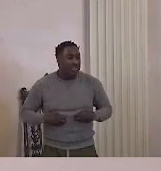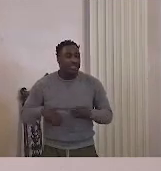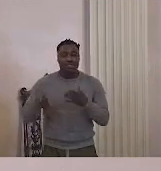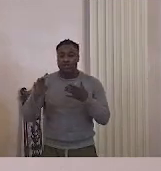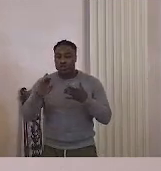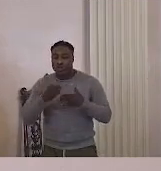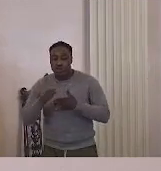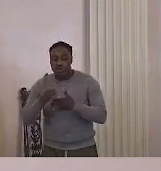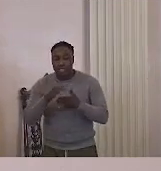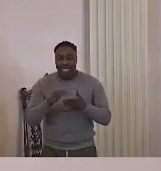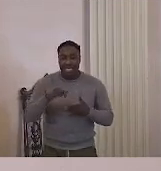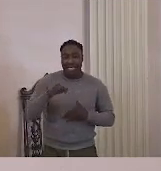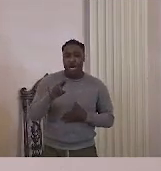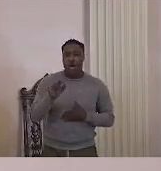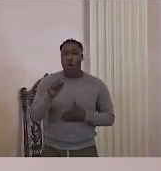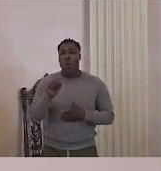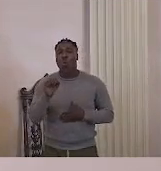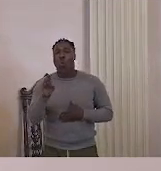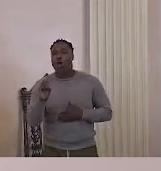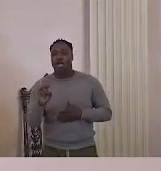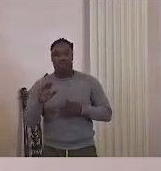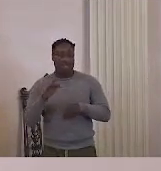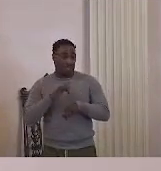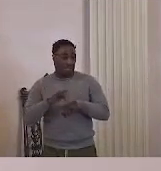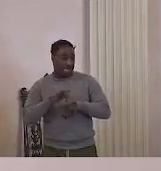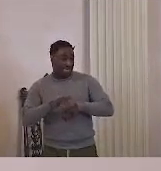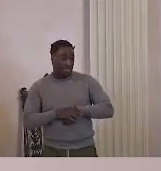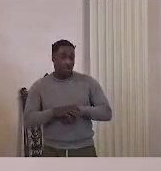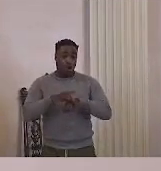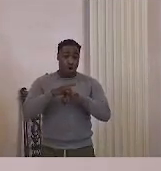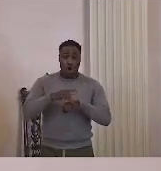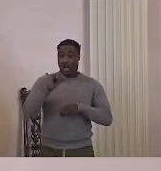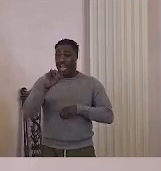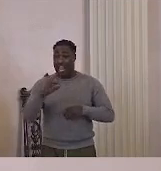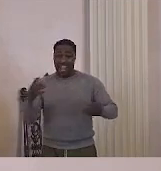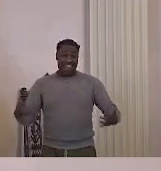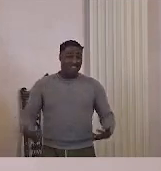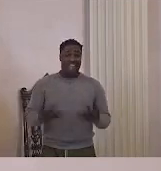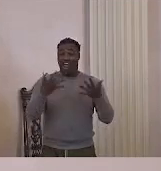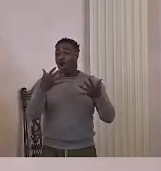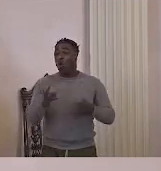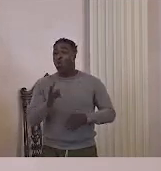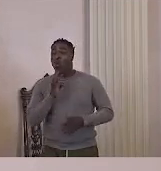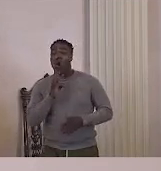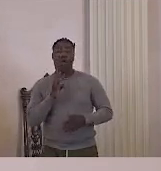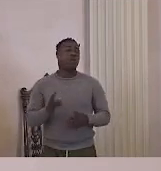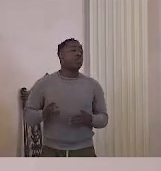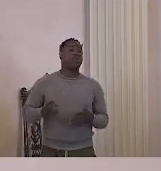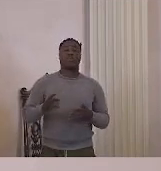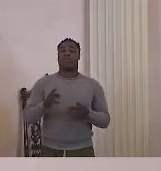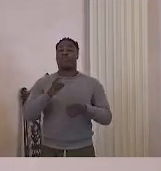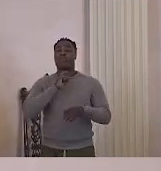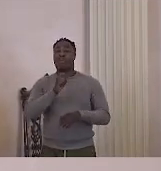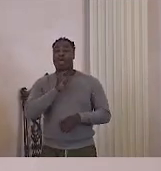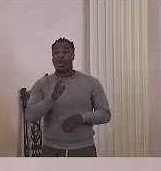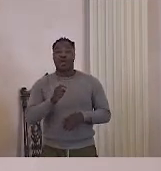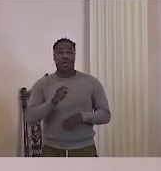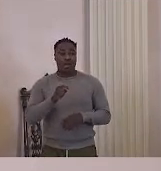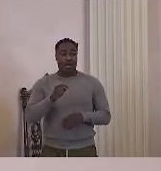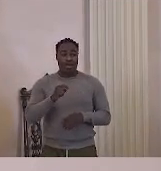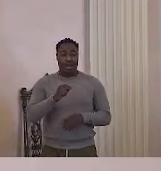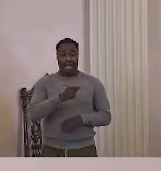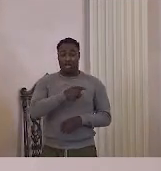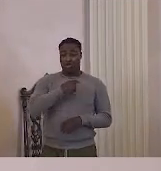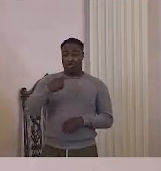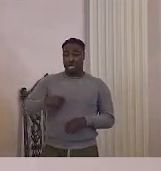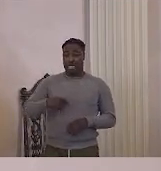shared quantum space. Earth, air, fire, water, metal, in the Chinese mapping of